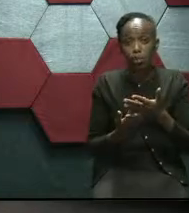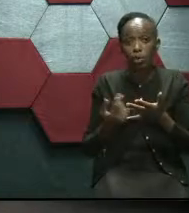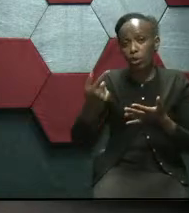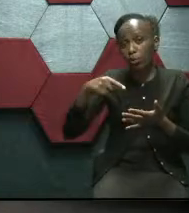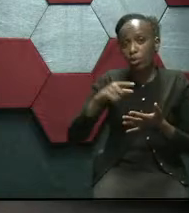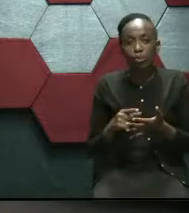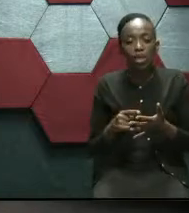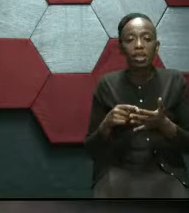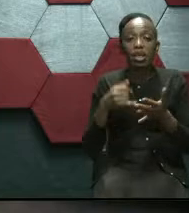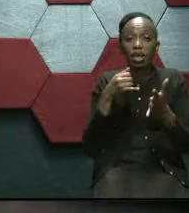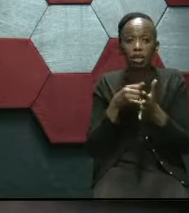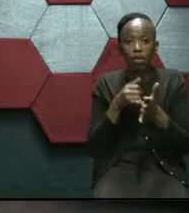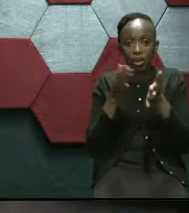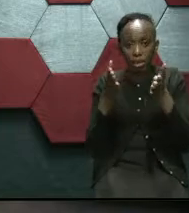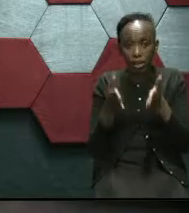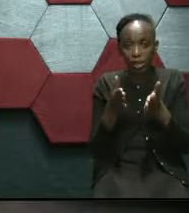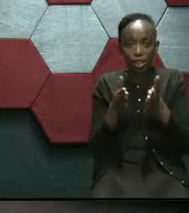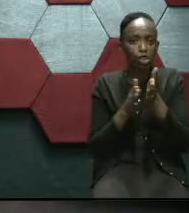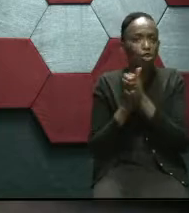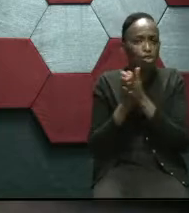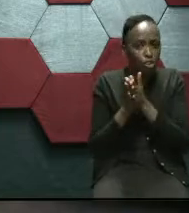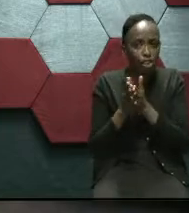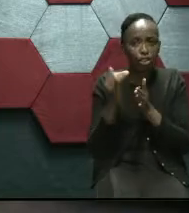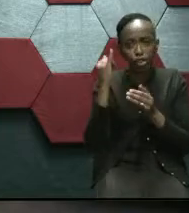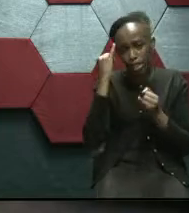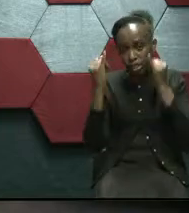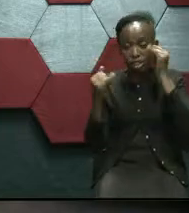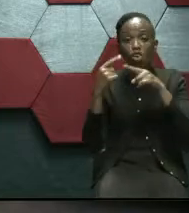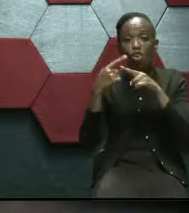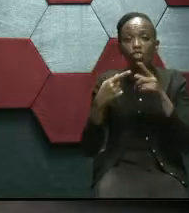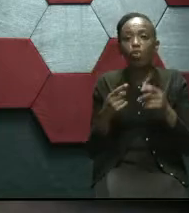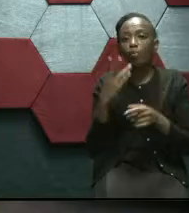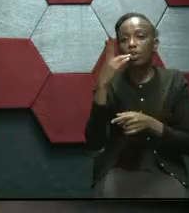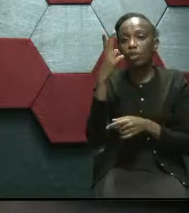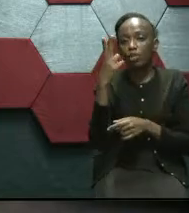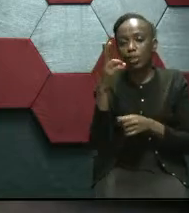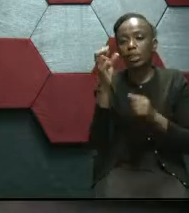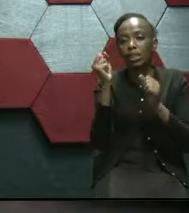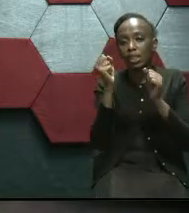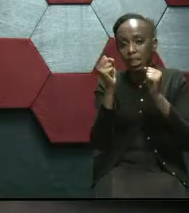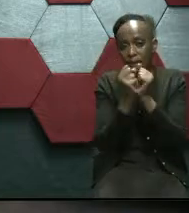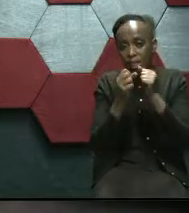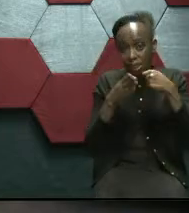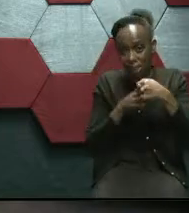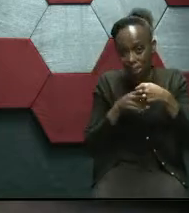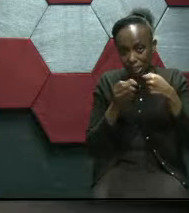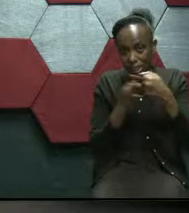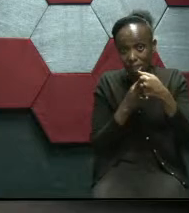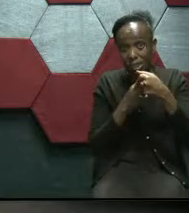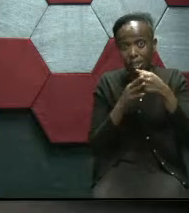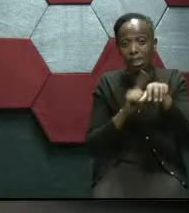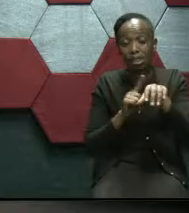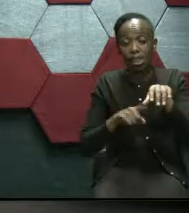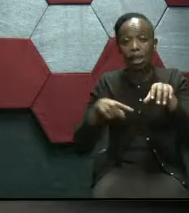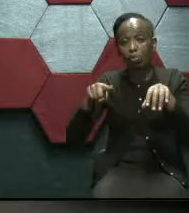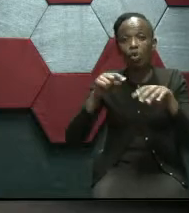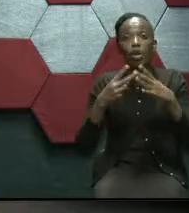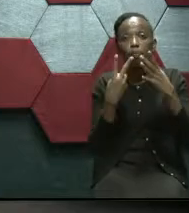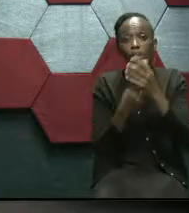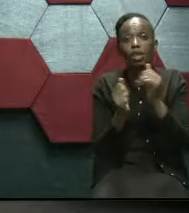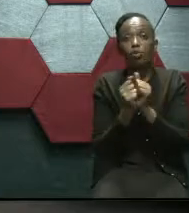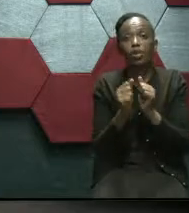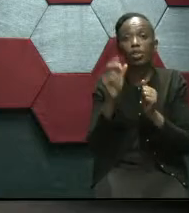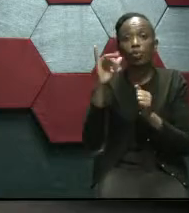been part of this vital initiative since 2018, when we partnered with YSK,